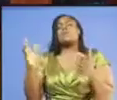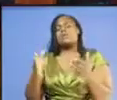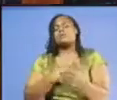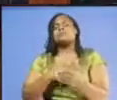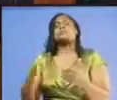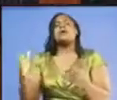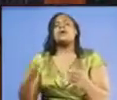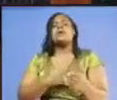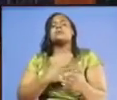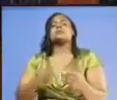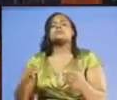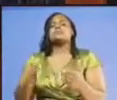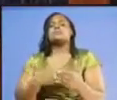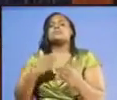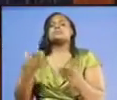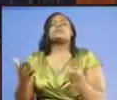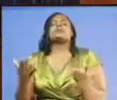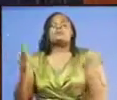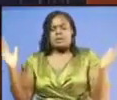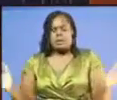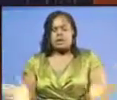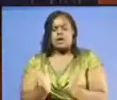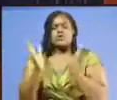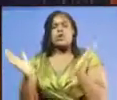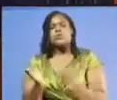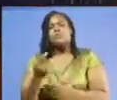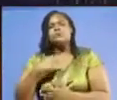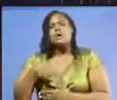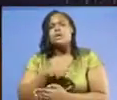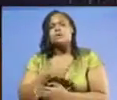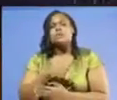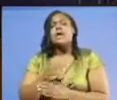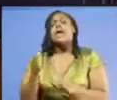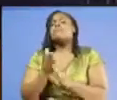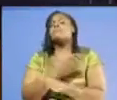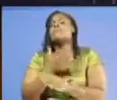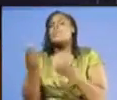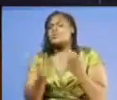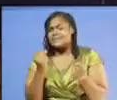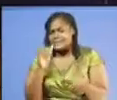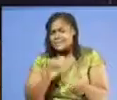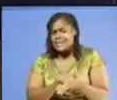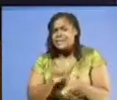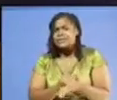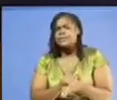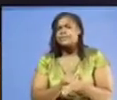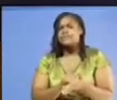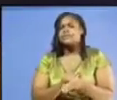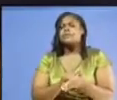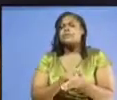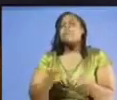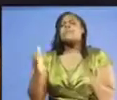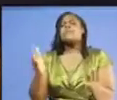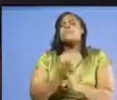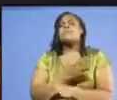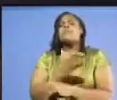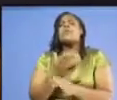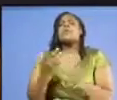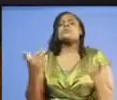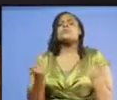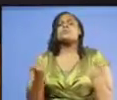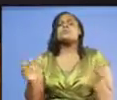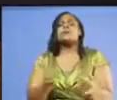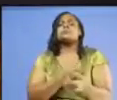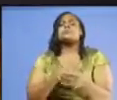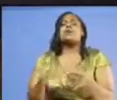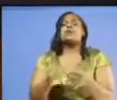song that speaks to us. And before we get to that song, before we get to that Jason